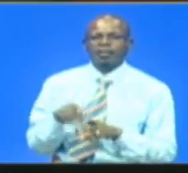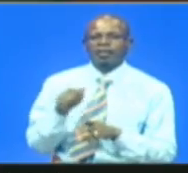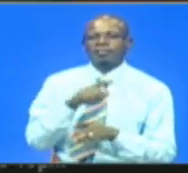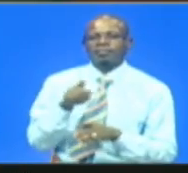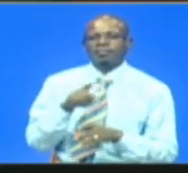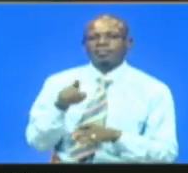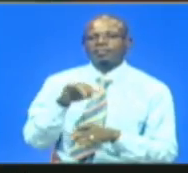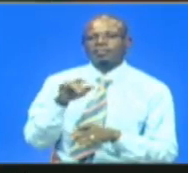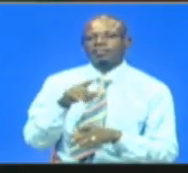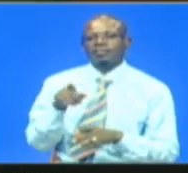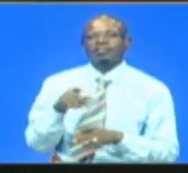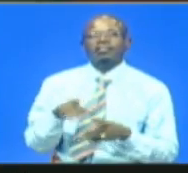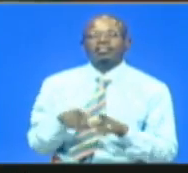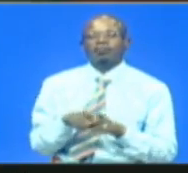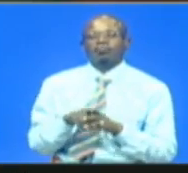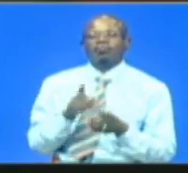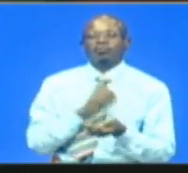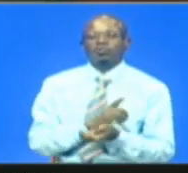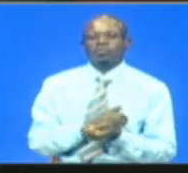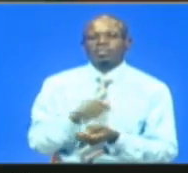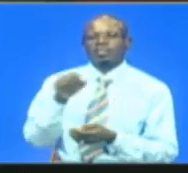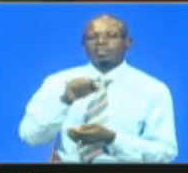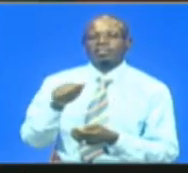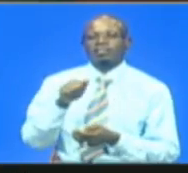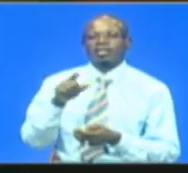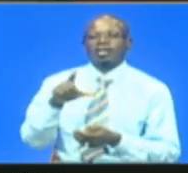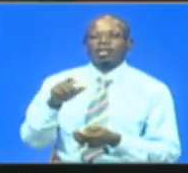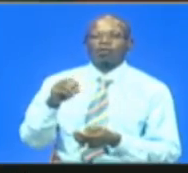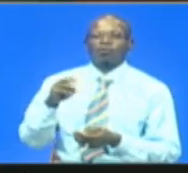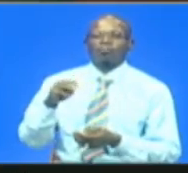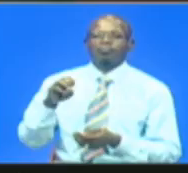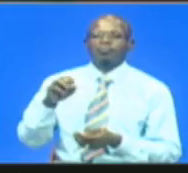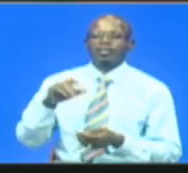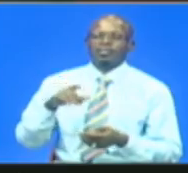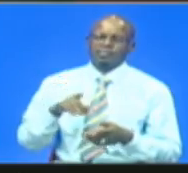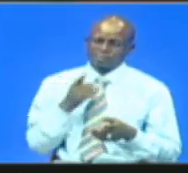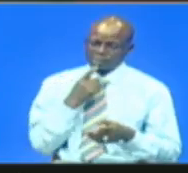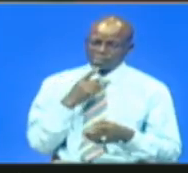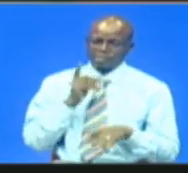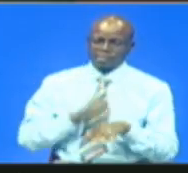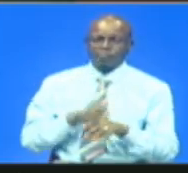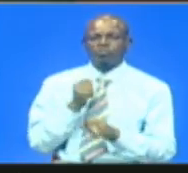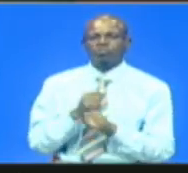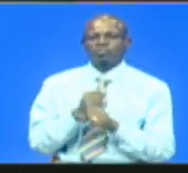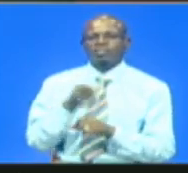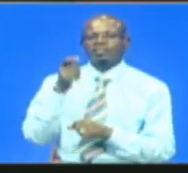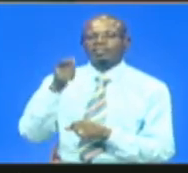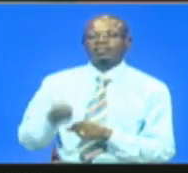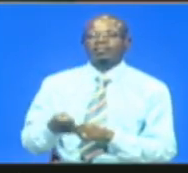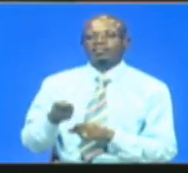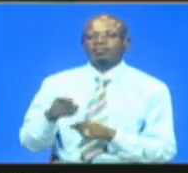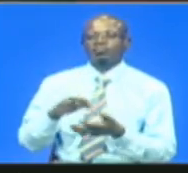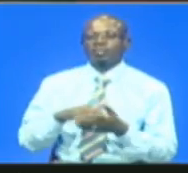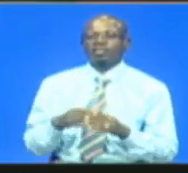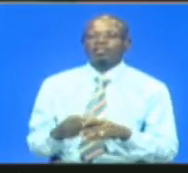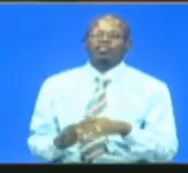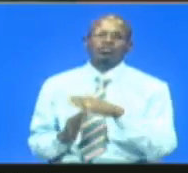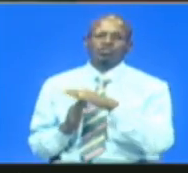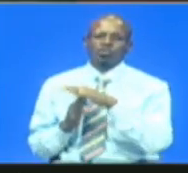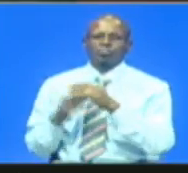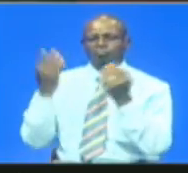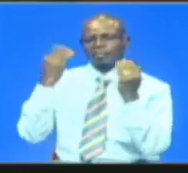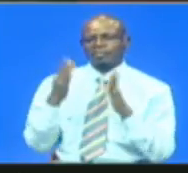Salome as well. In the administration of justice, that the chief magistrates in this case spoke of coming,